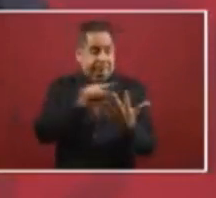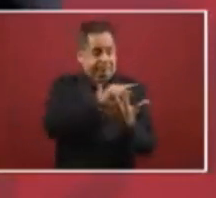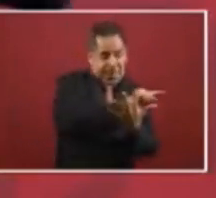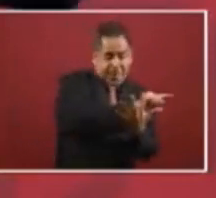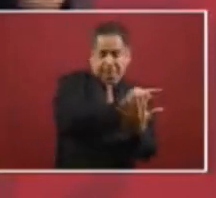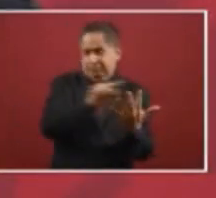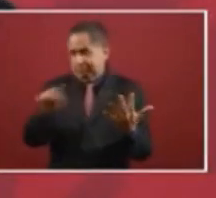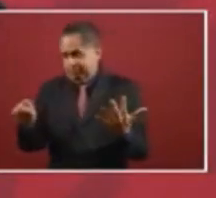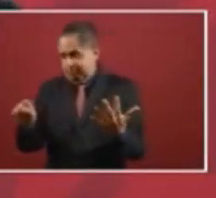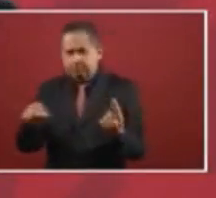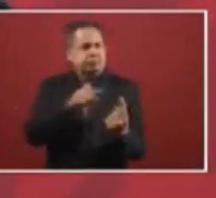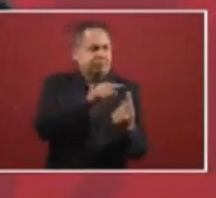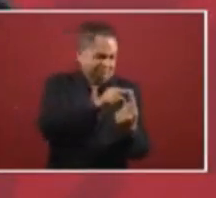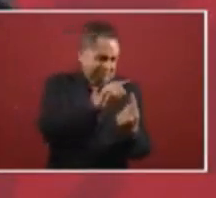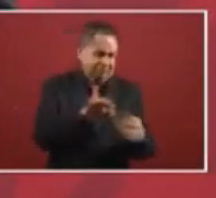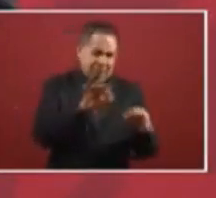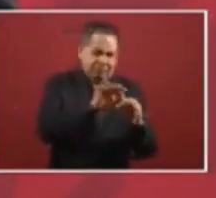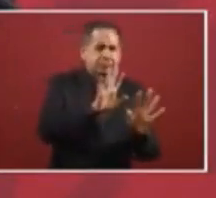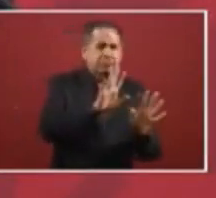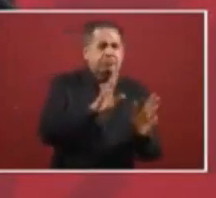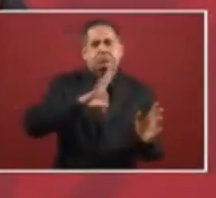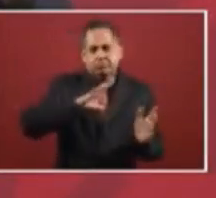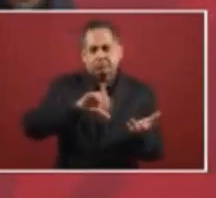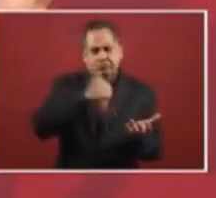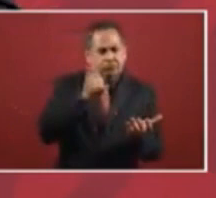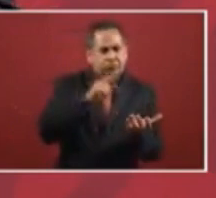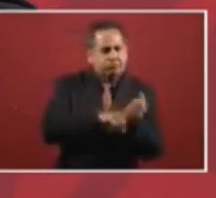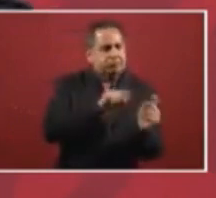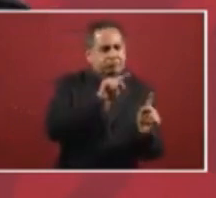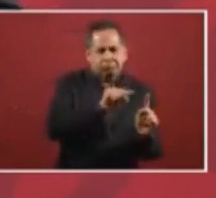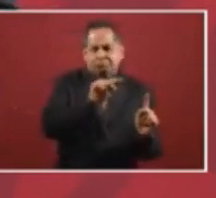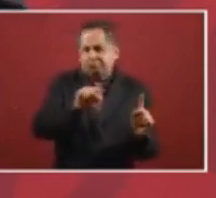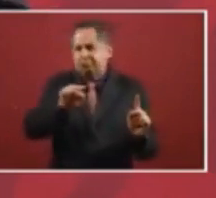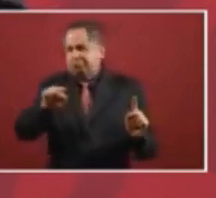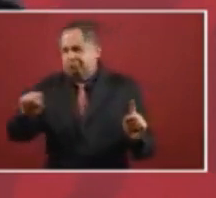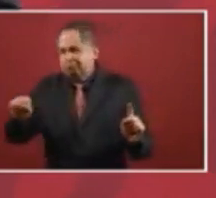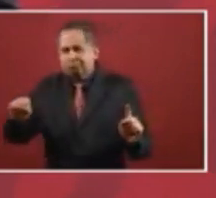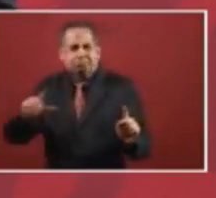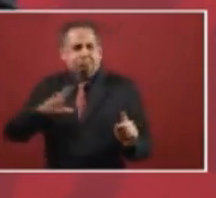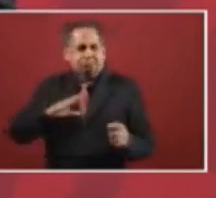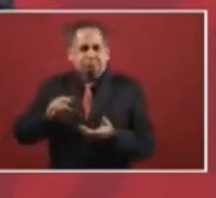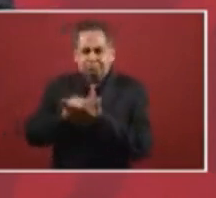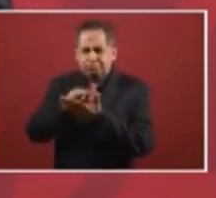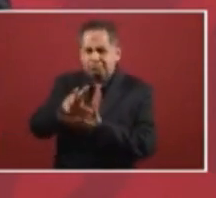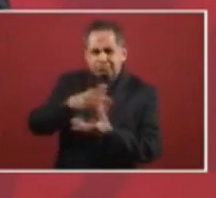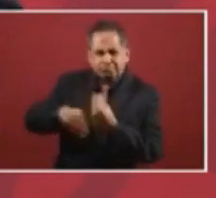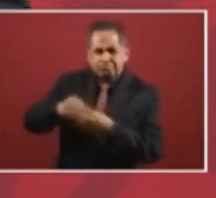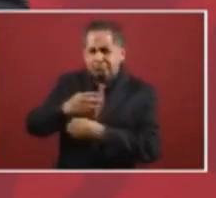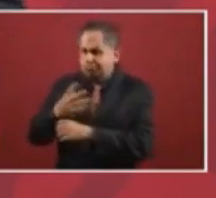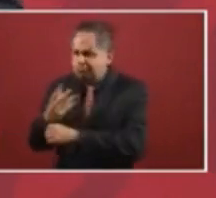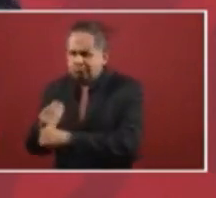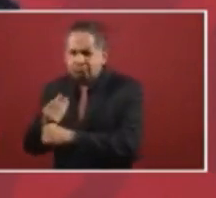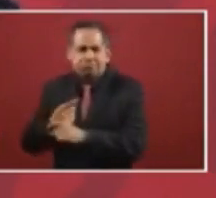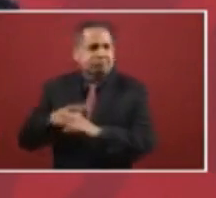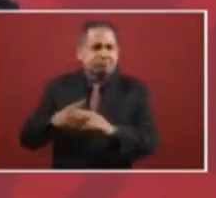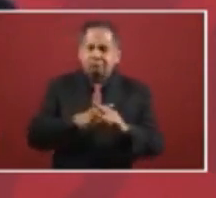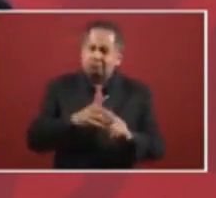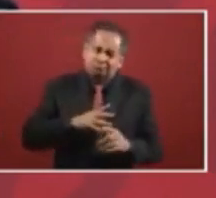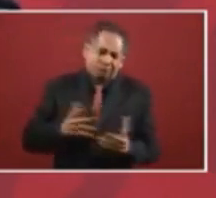That's one of 1,600 projects. But yes, there's 1,600 projects